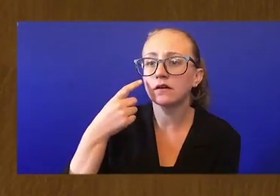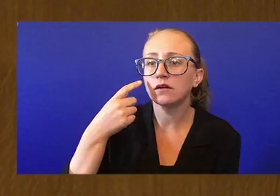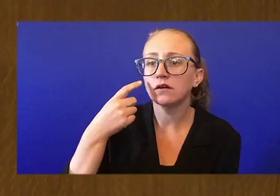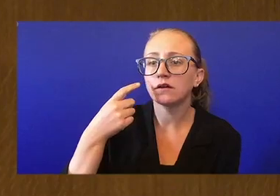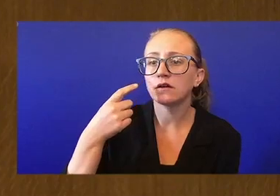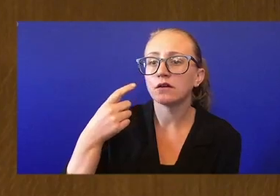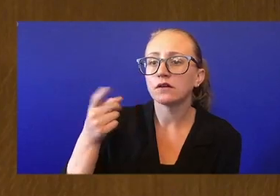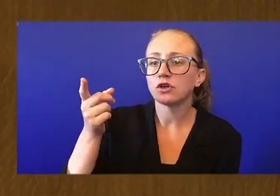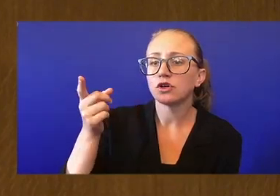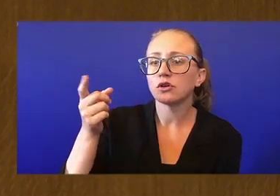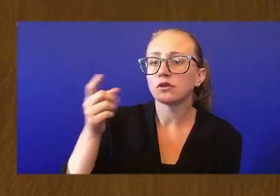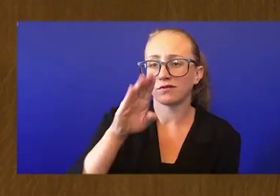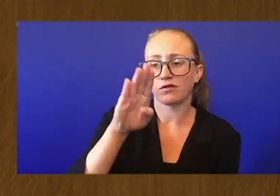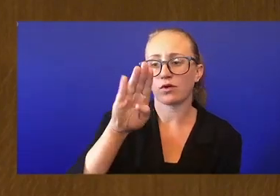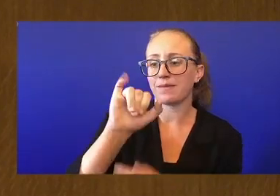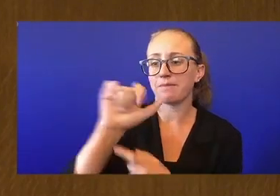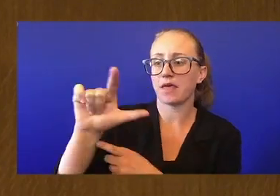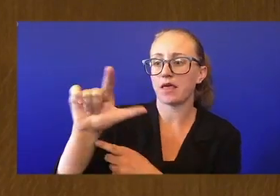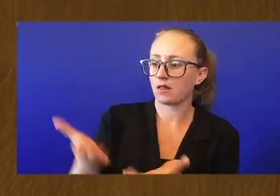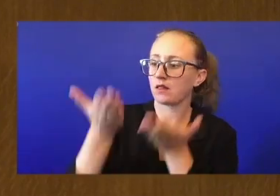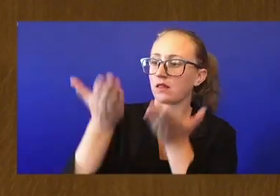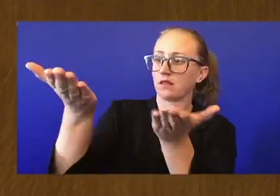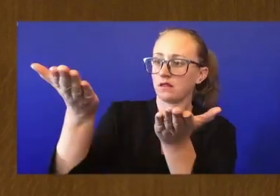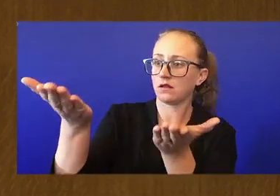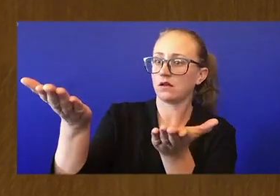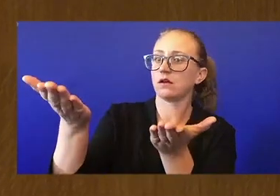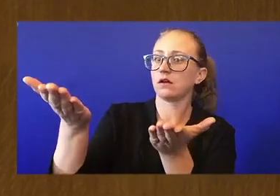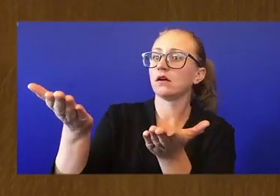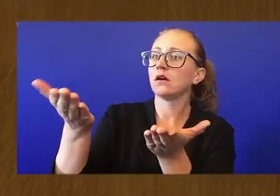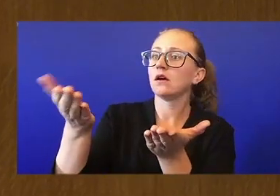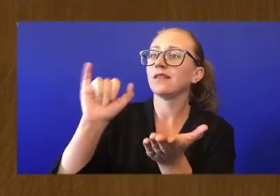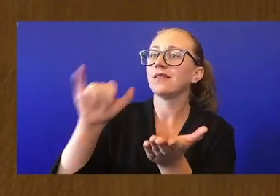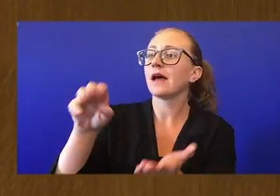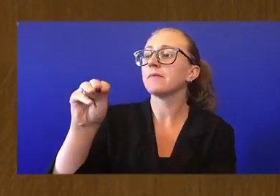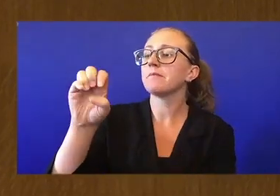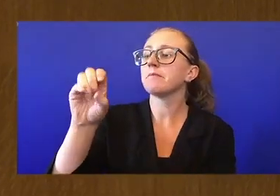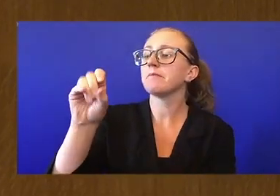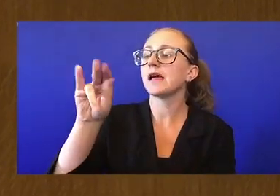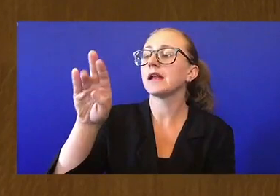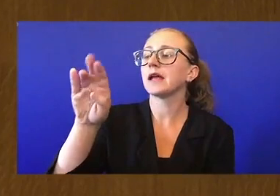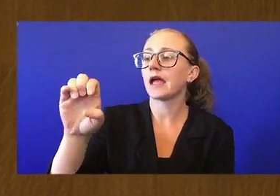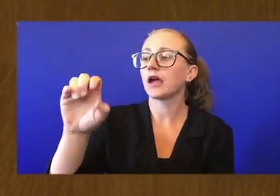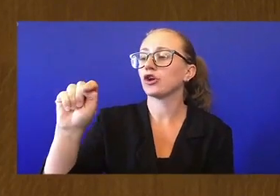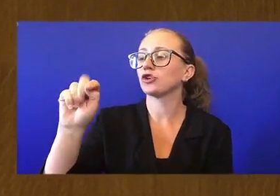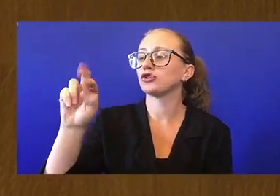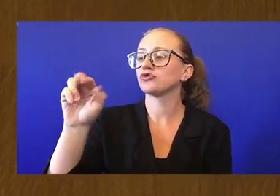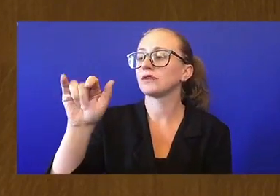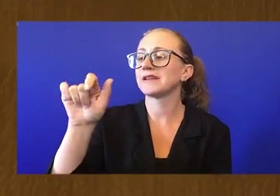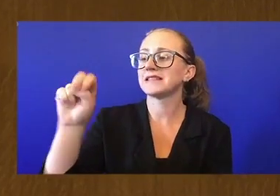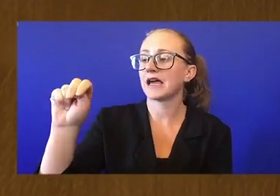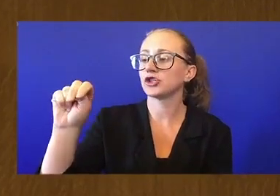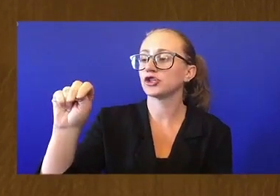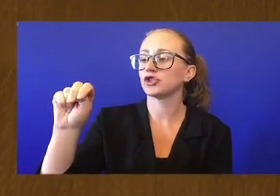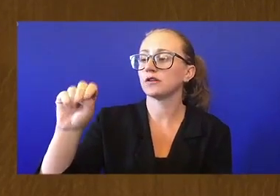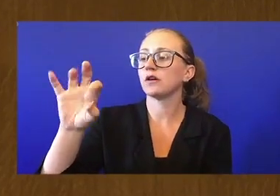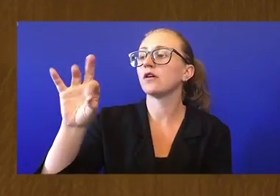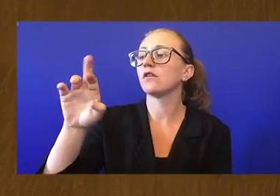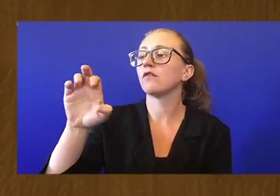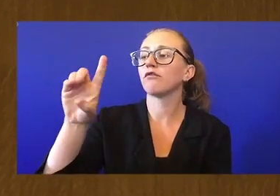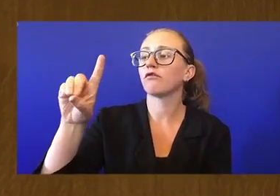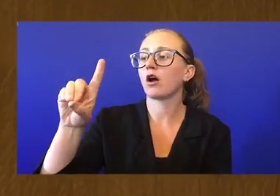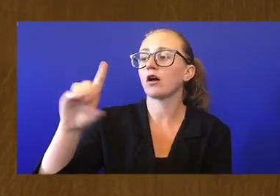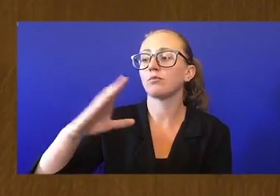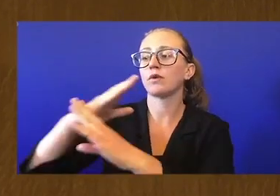get co-leads on the other side of the aisle, the Medicare Transaction Fraud Prevention Act, which is aimed at